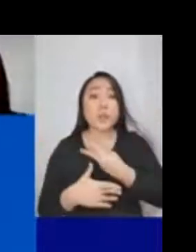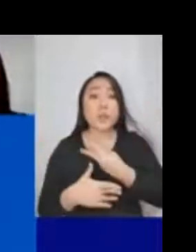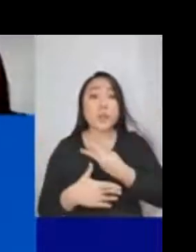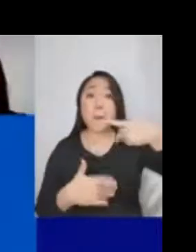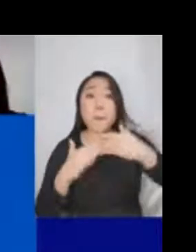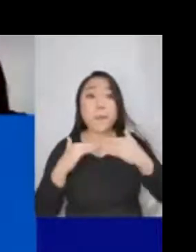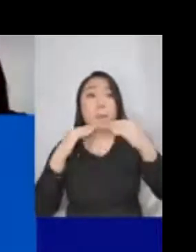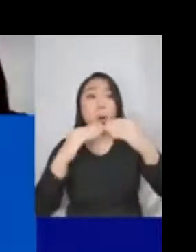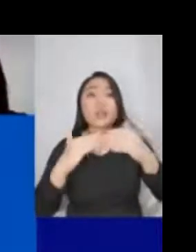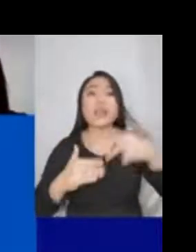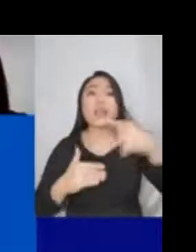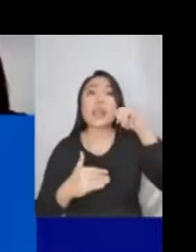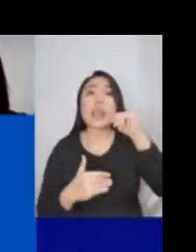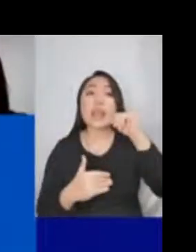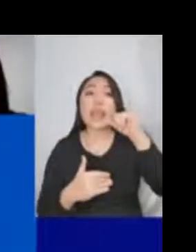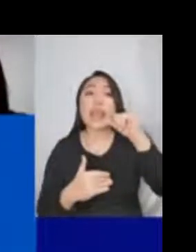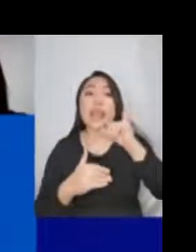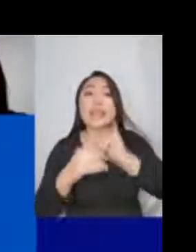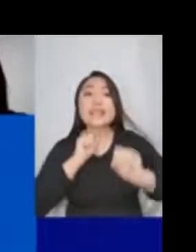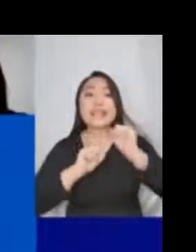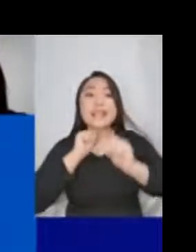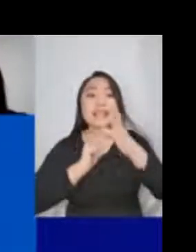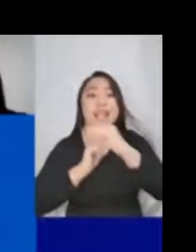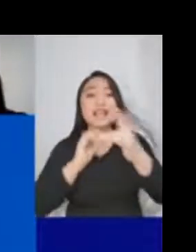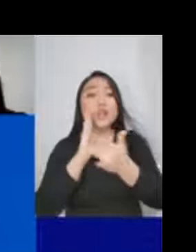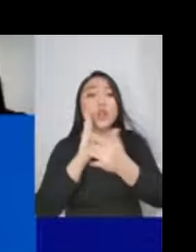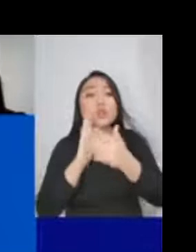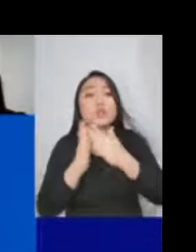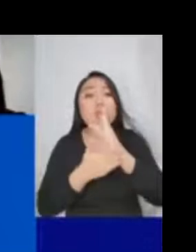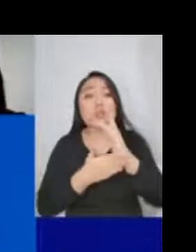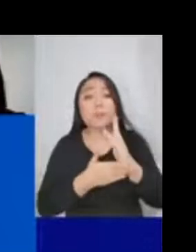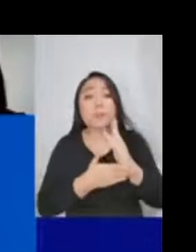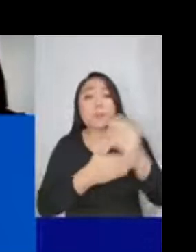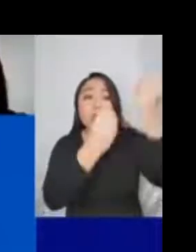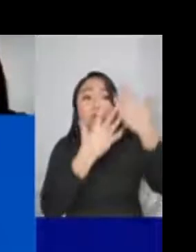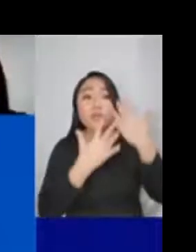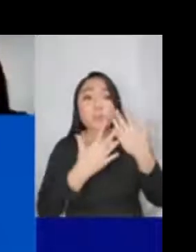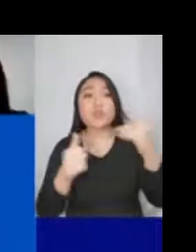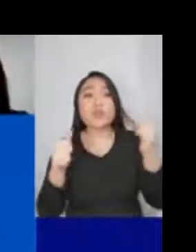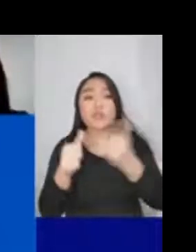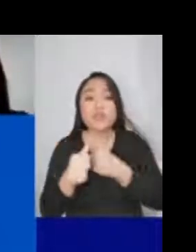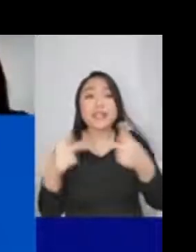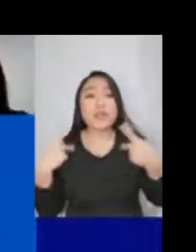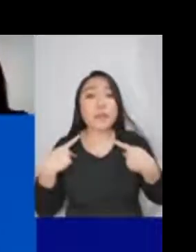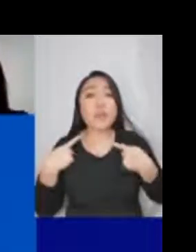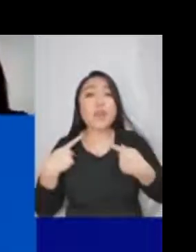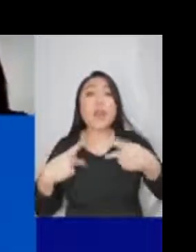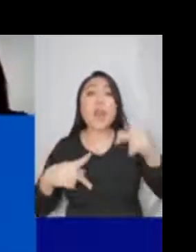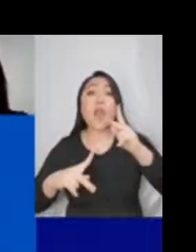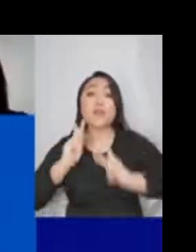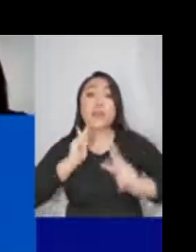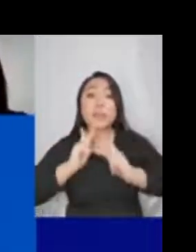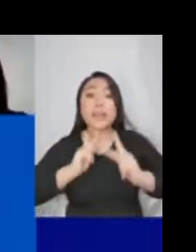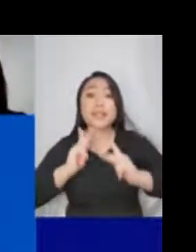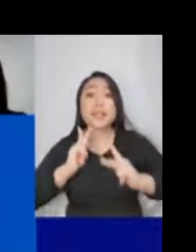SNT information through our publications. So these are the following publications of DOST-STII. First, we have